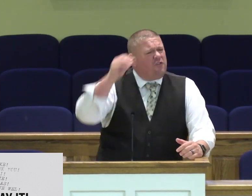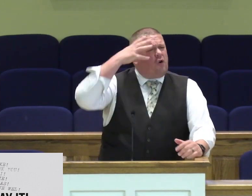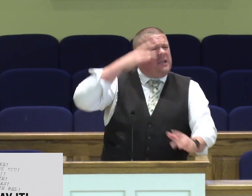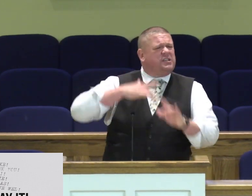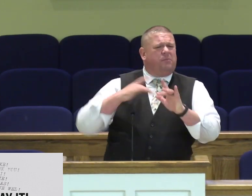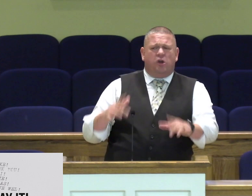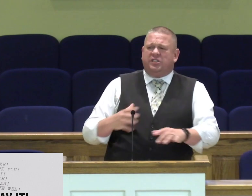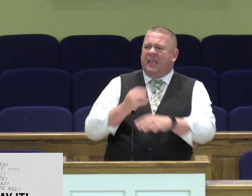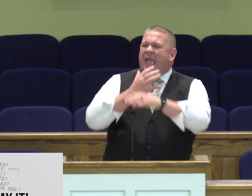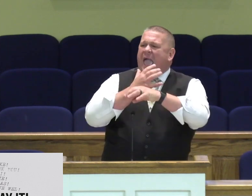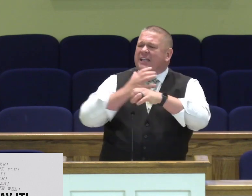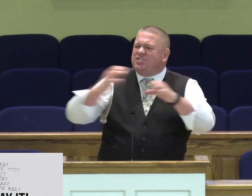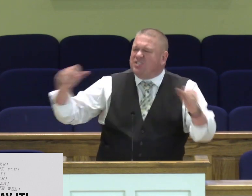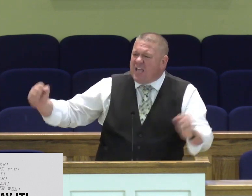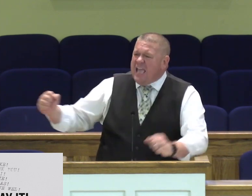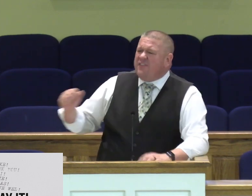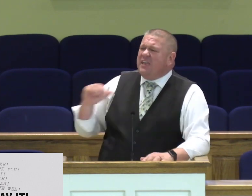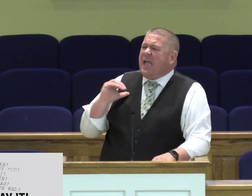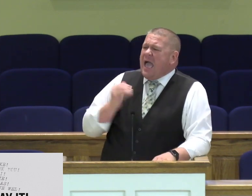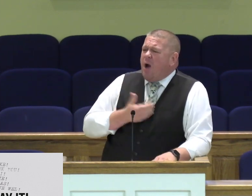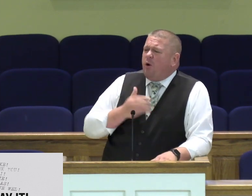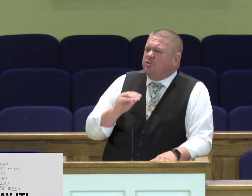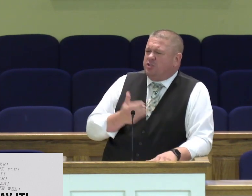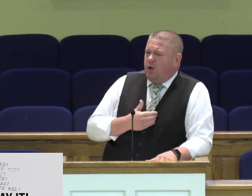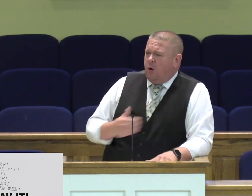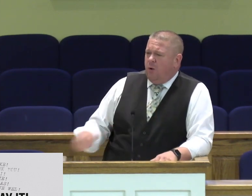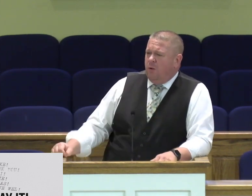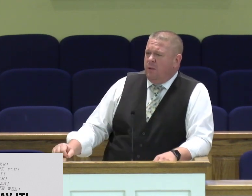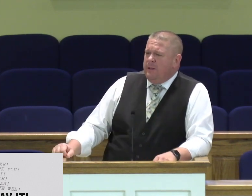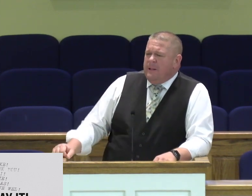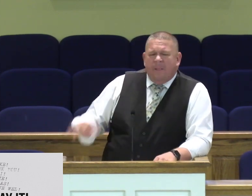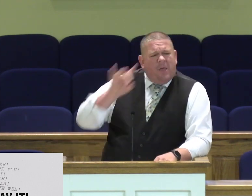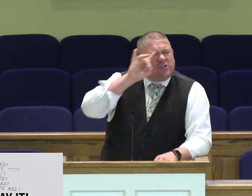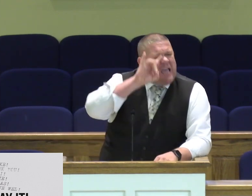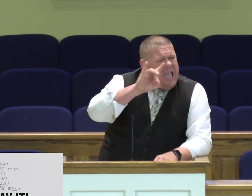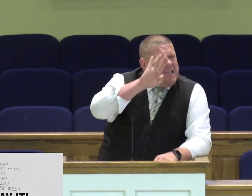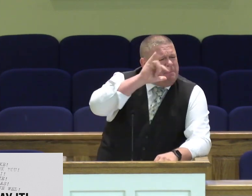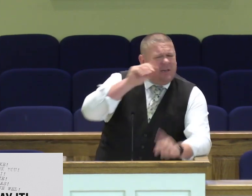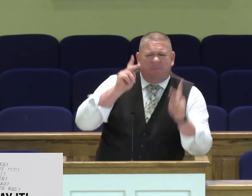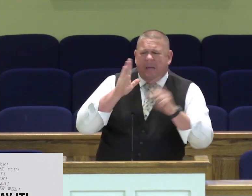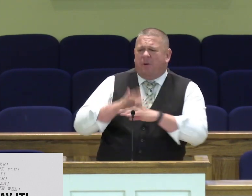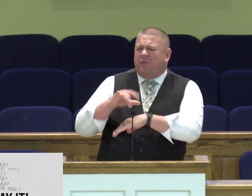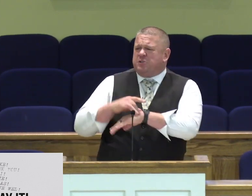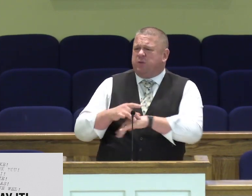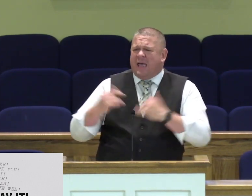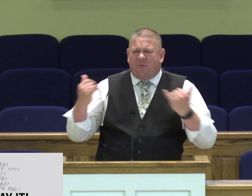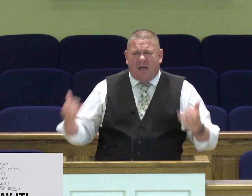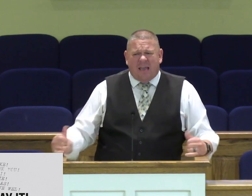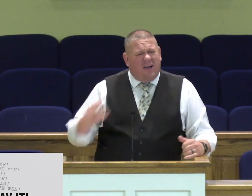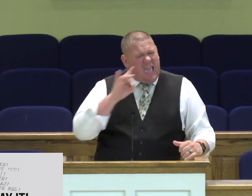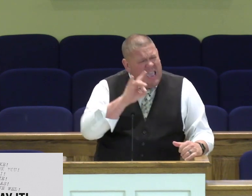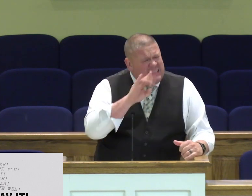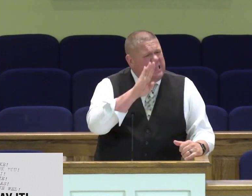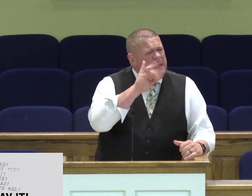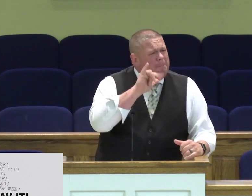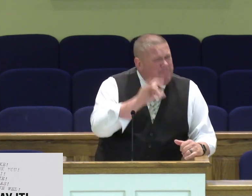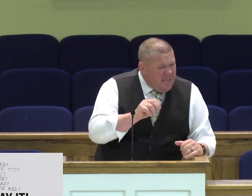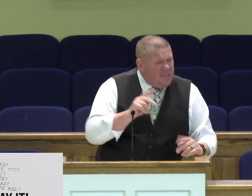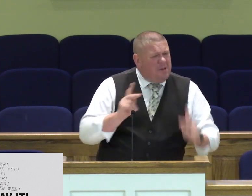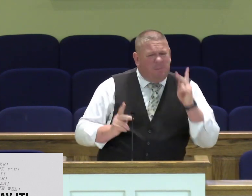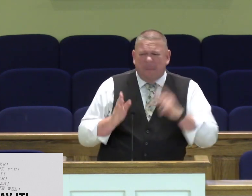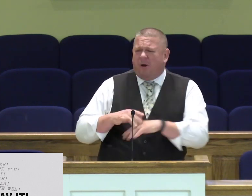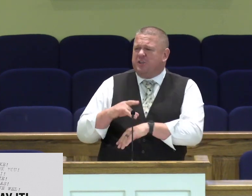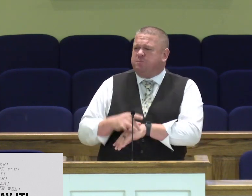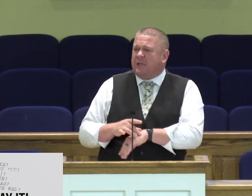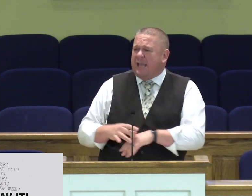hand of grace and mercy and saving our soul. There's 8 billion people on this planet right now. 8